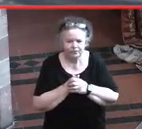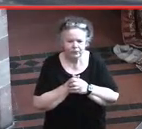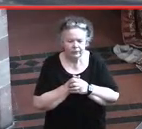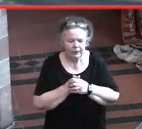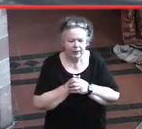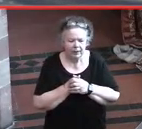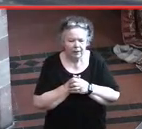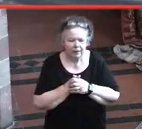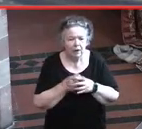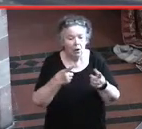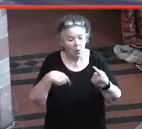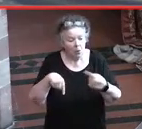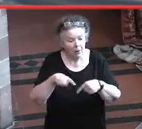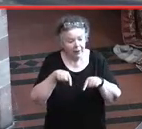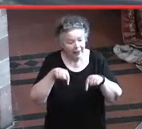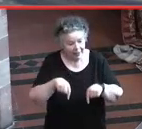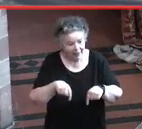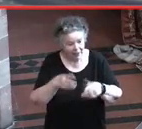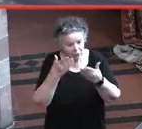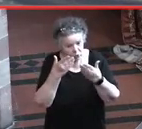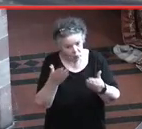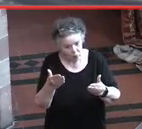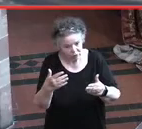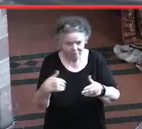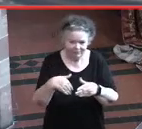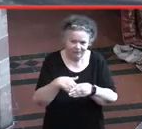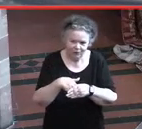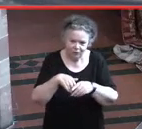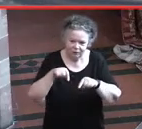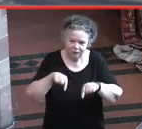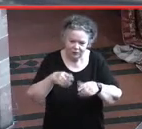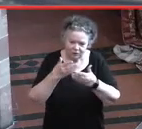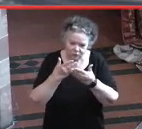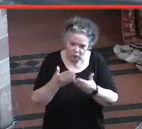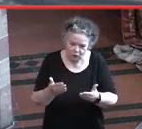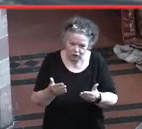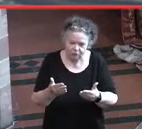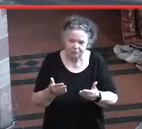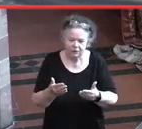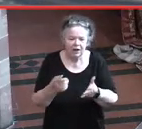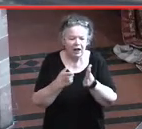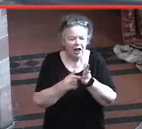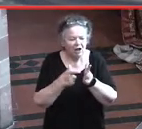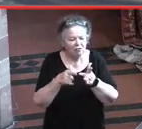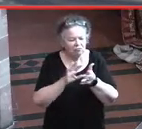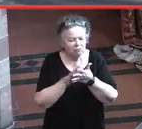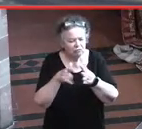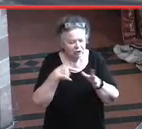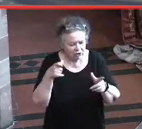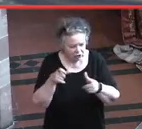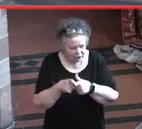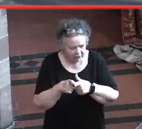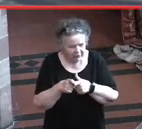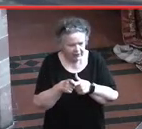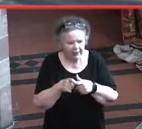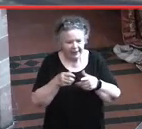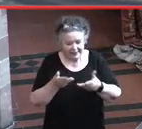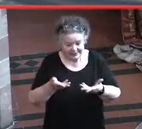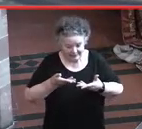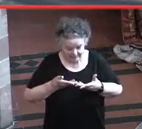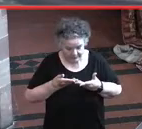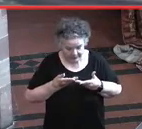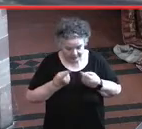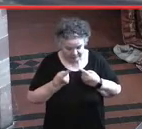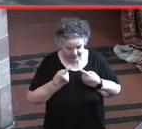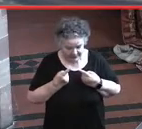We're all here to worship and participate in this service, and Richard Teal has given me special directions that I've got to get this right, and if I